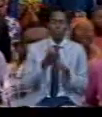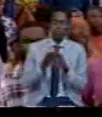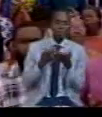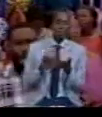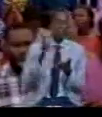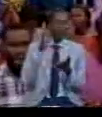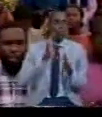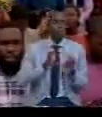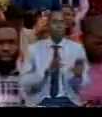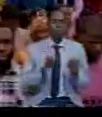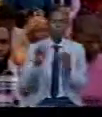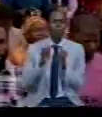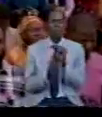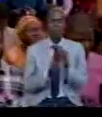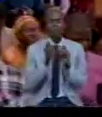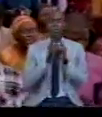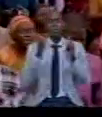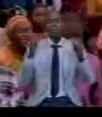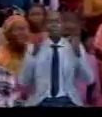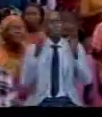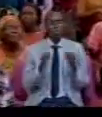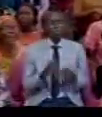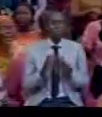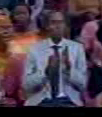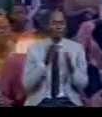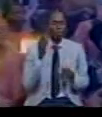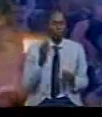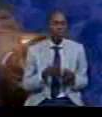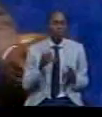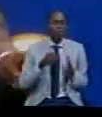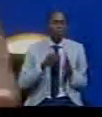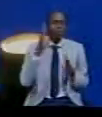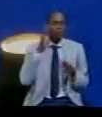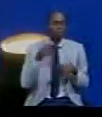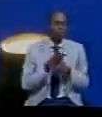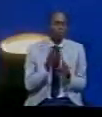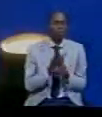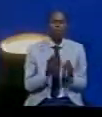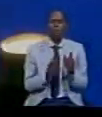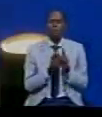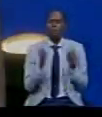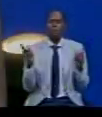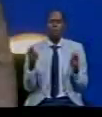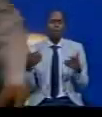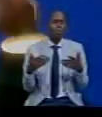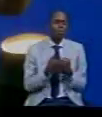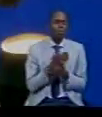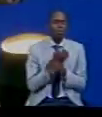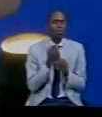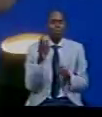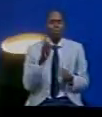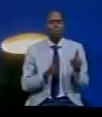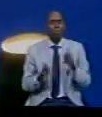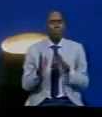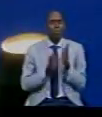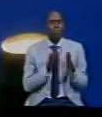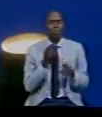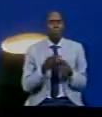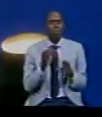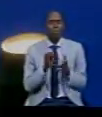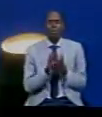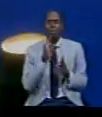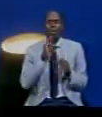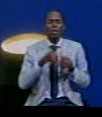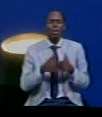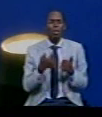power. It will produce greater converts. It will produce greater signs and wonders. And that's how the GCK will be going and going